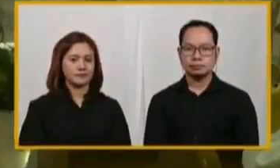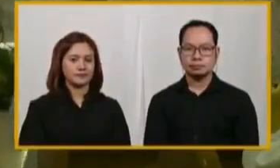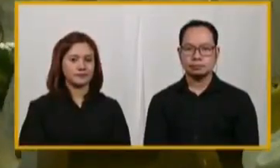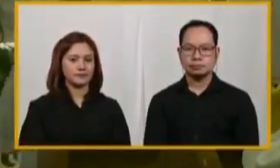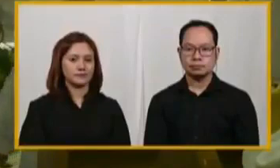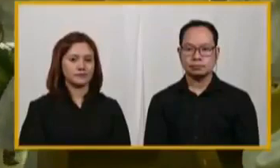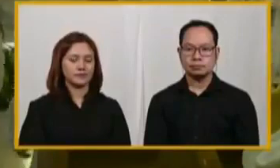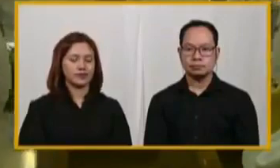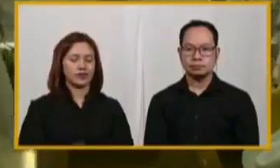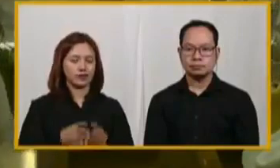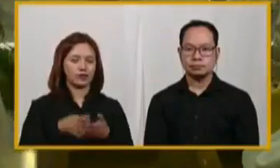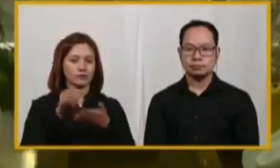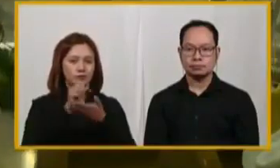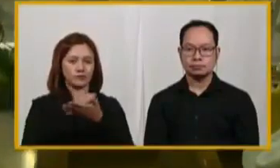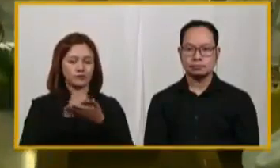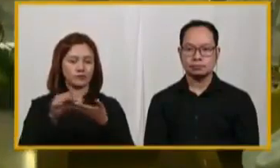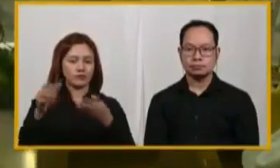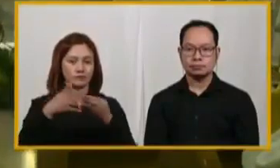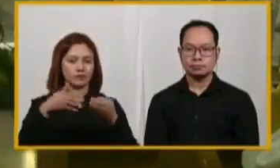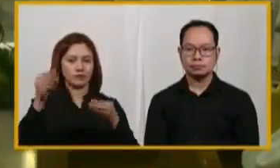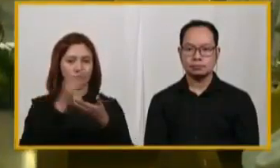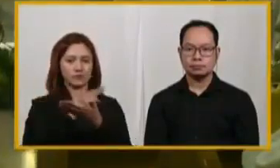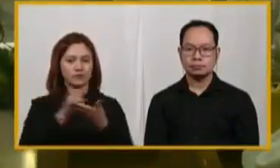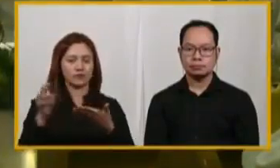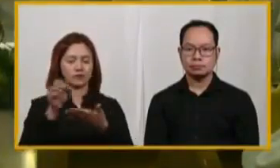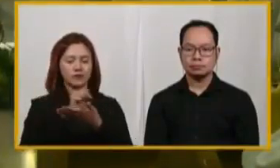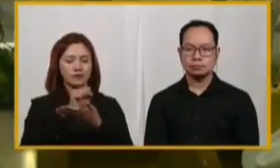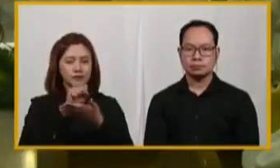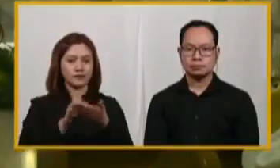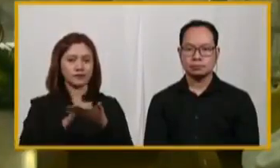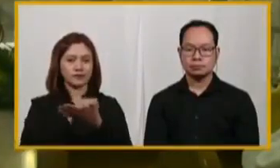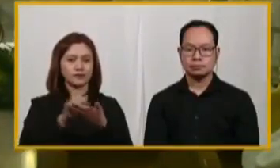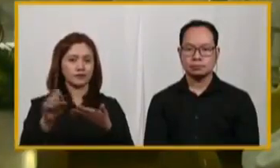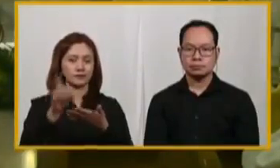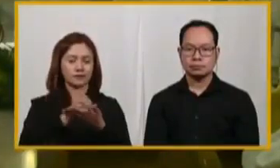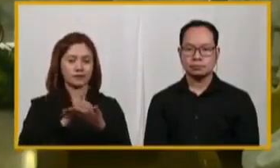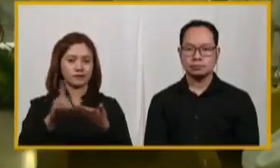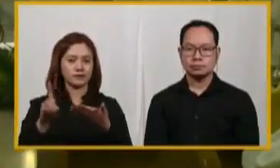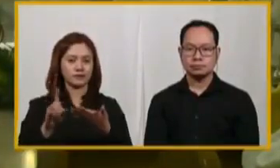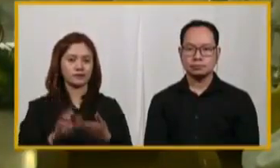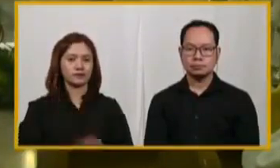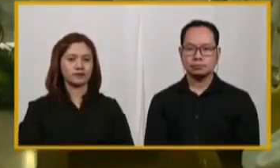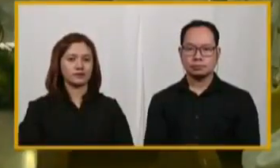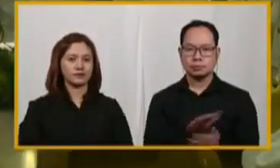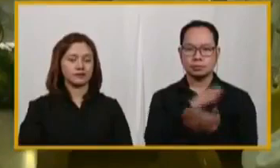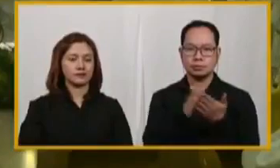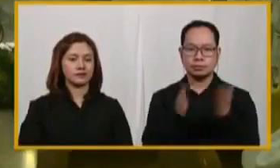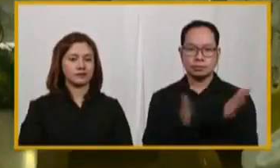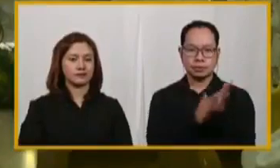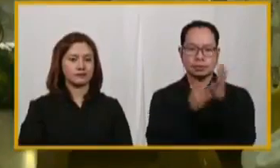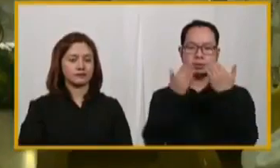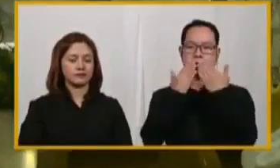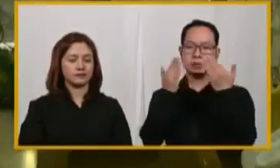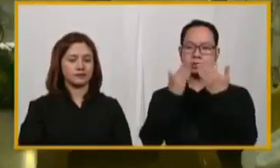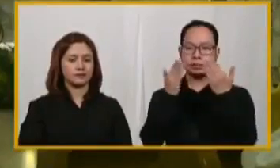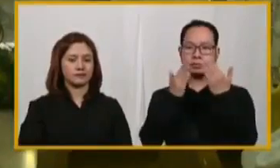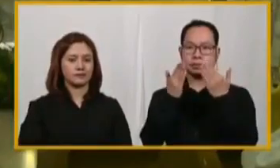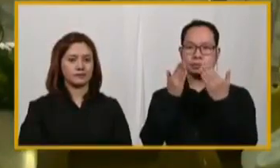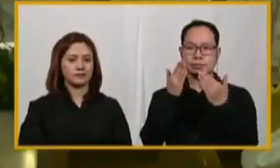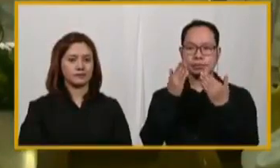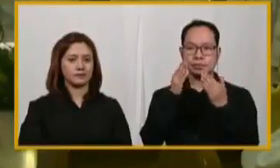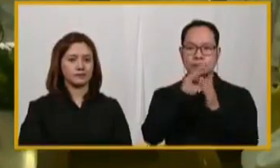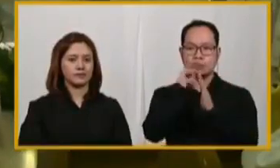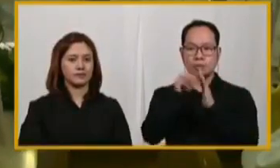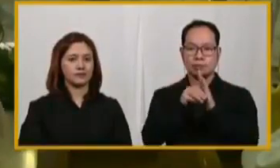O sacrament most holy, O sacrament divine. All praise and all thanksgiving be every